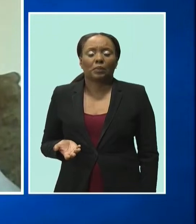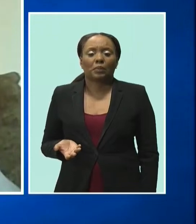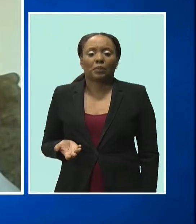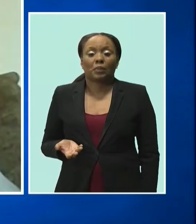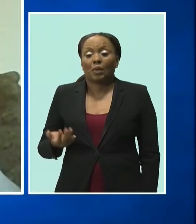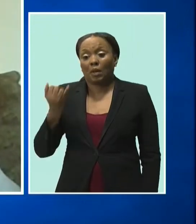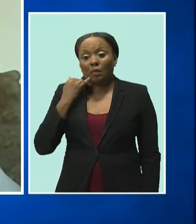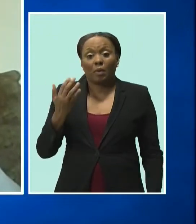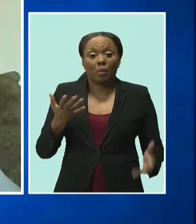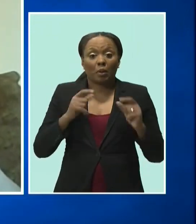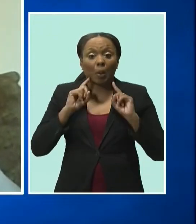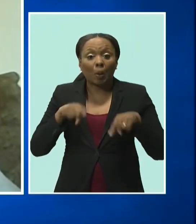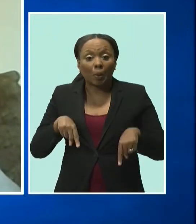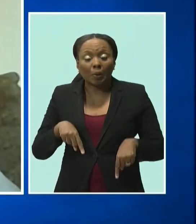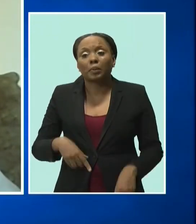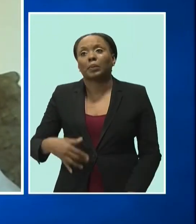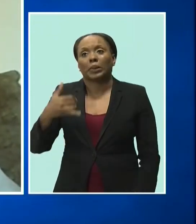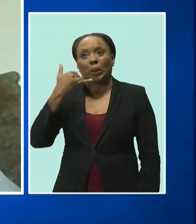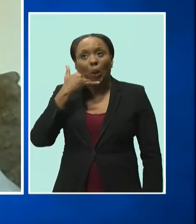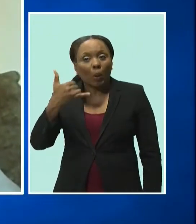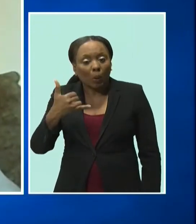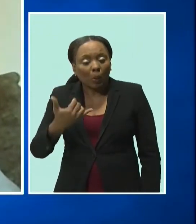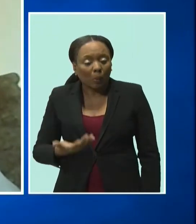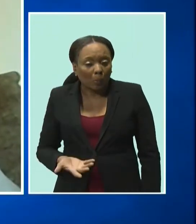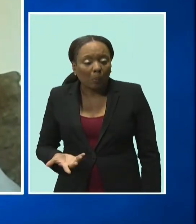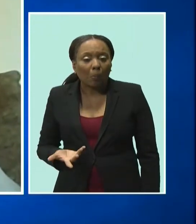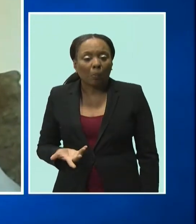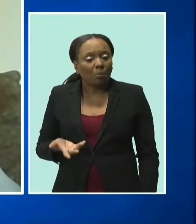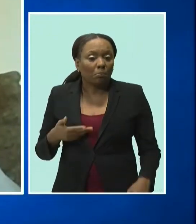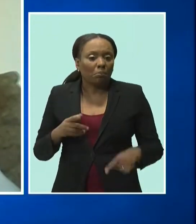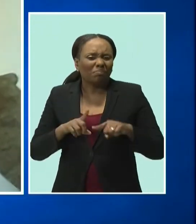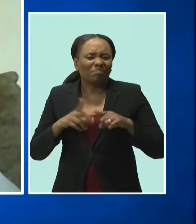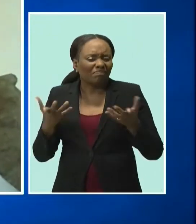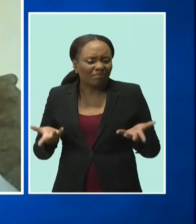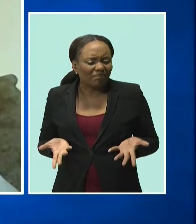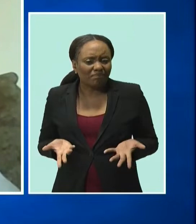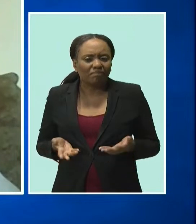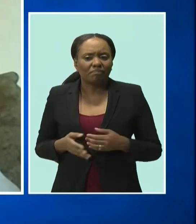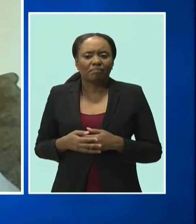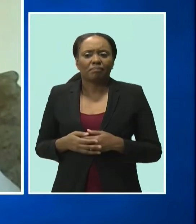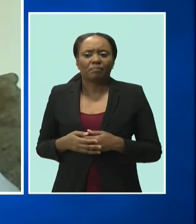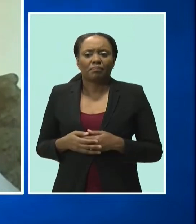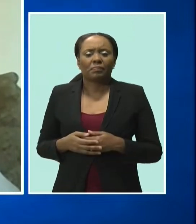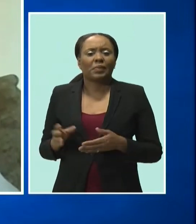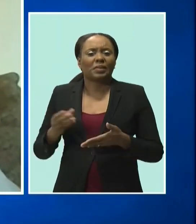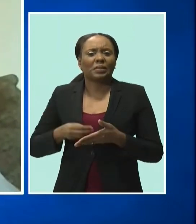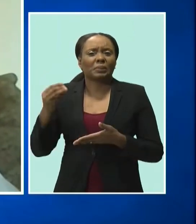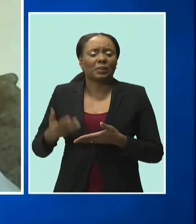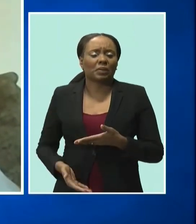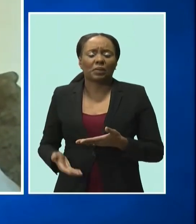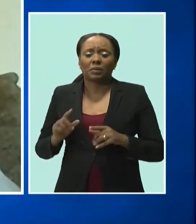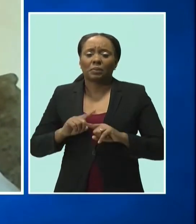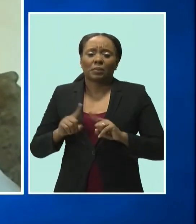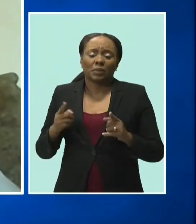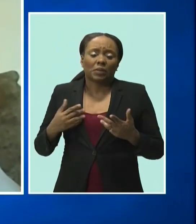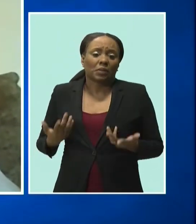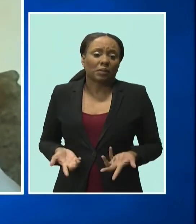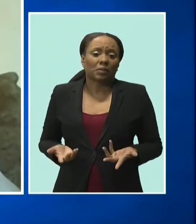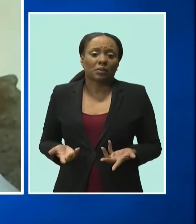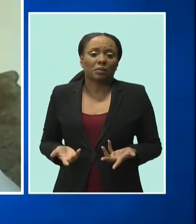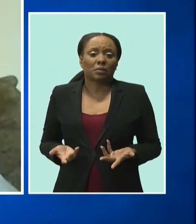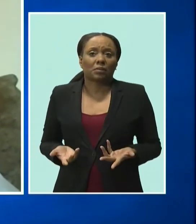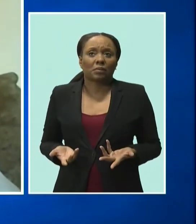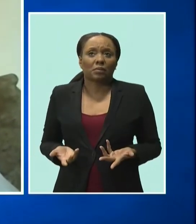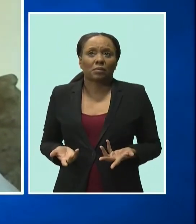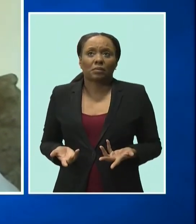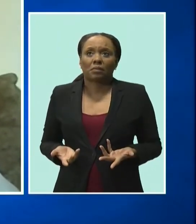our orders and such like. It is quite expensive, but that